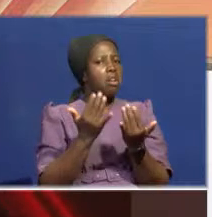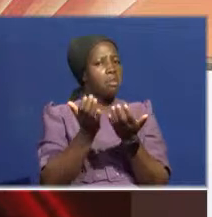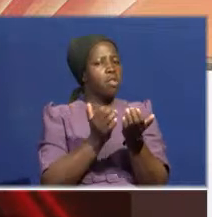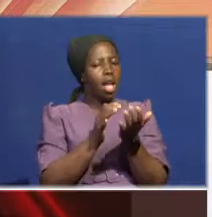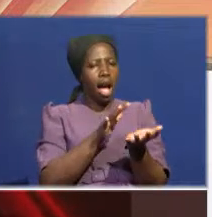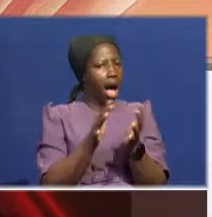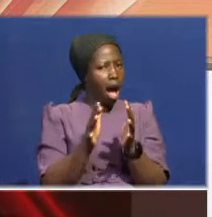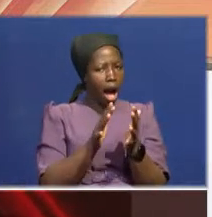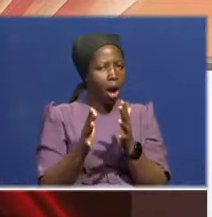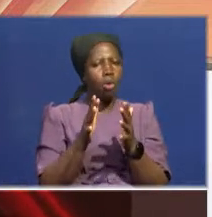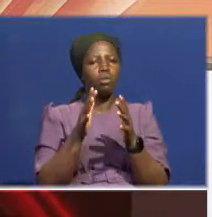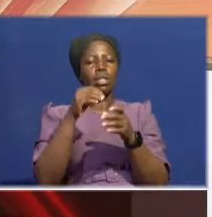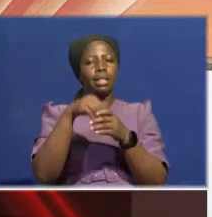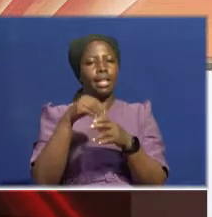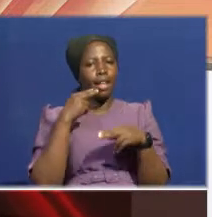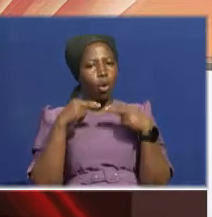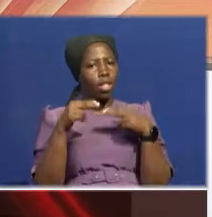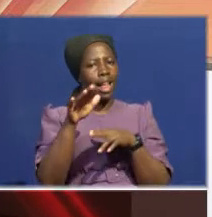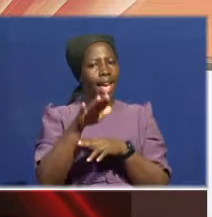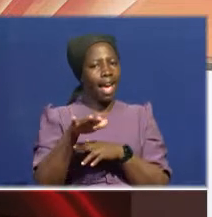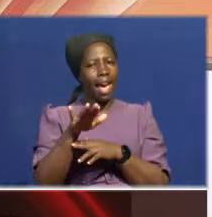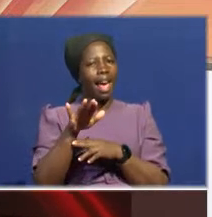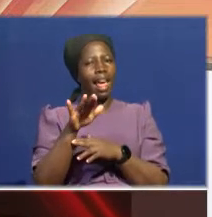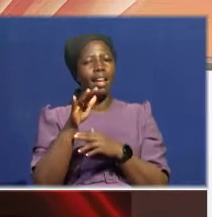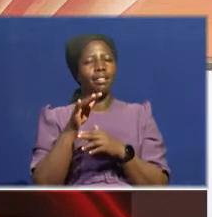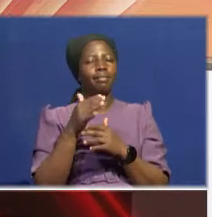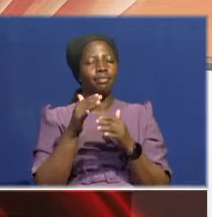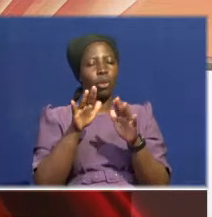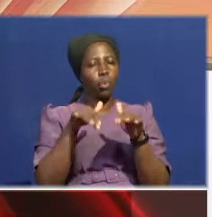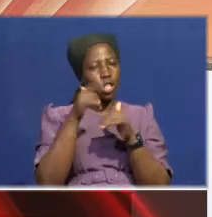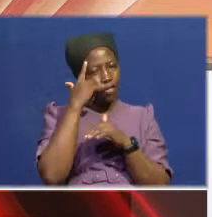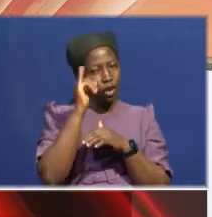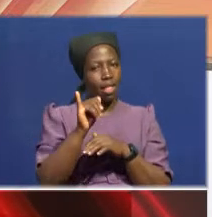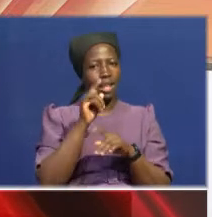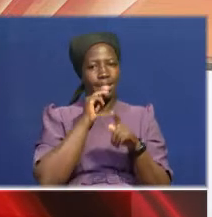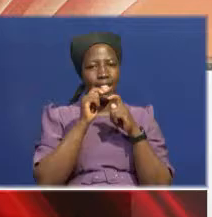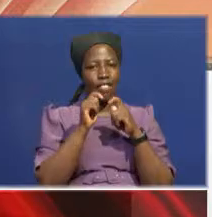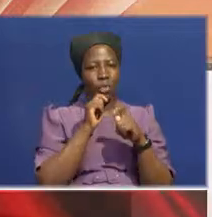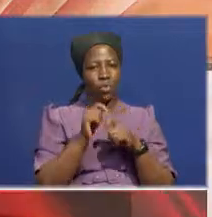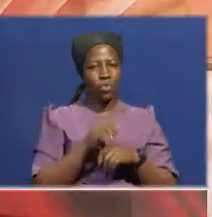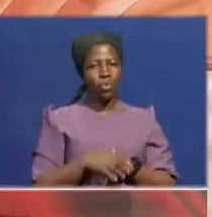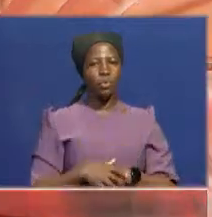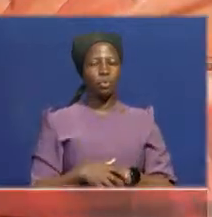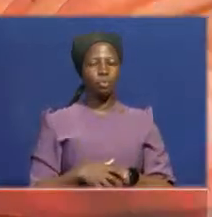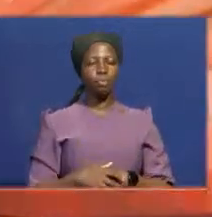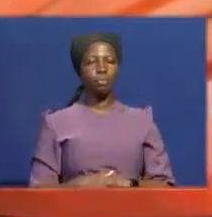within, among, or among the hoteliers? Don't go too far for that particular interview.